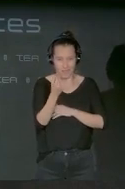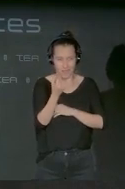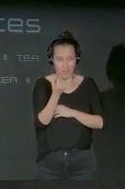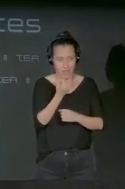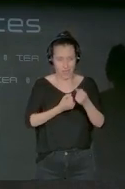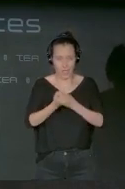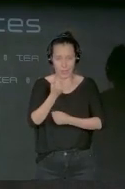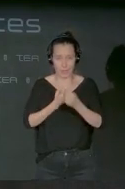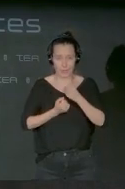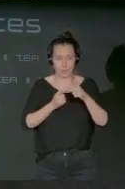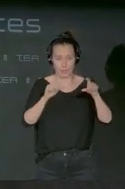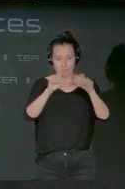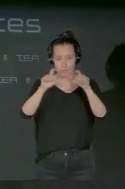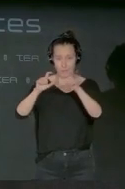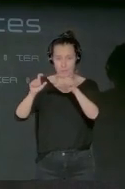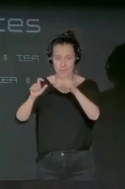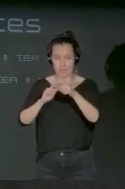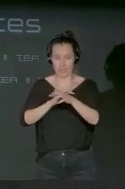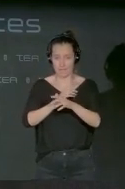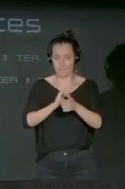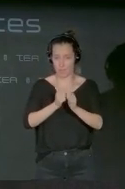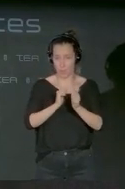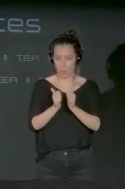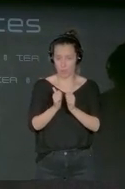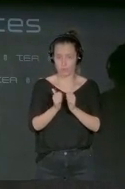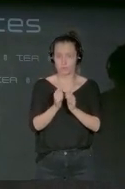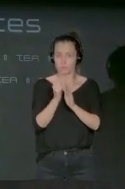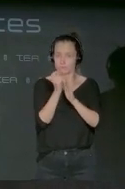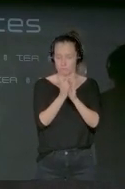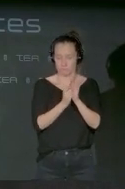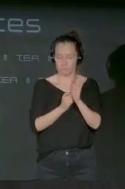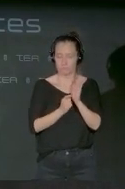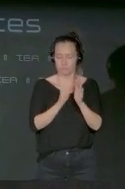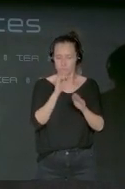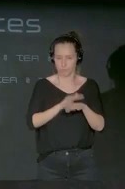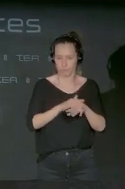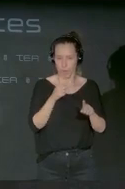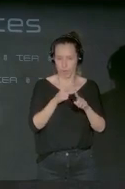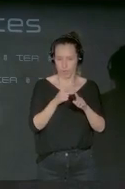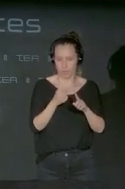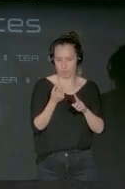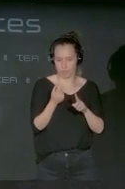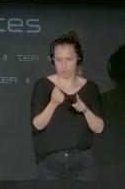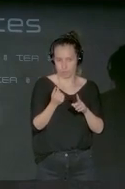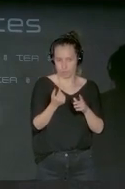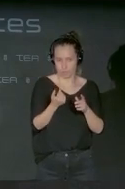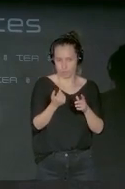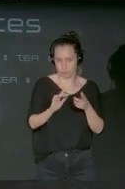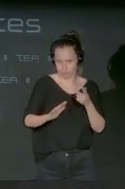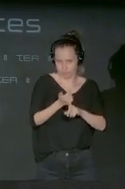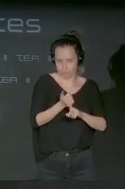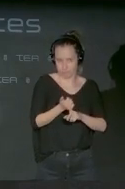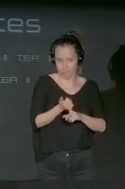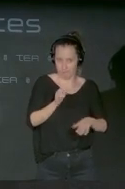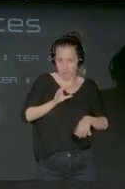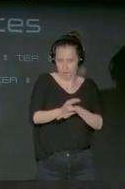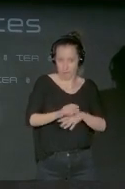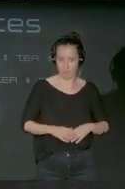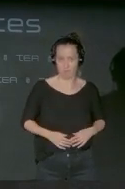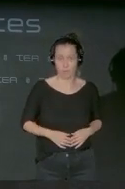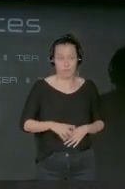would have the right profile for that. I think what's come across, as in other sectors, we always have this, let's say,